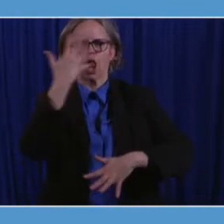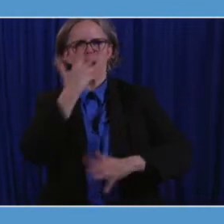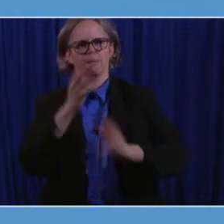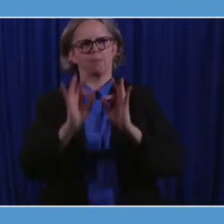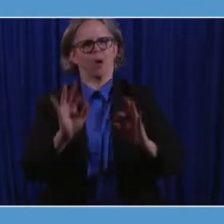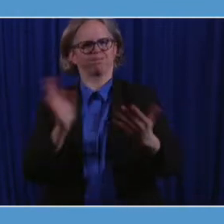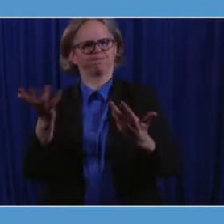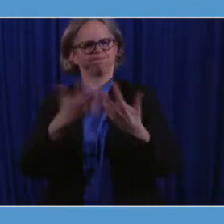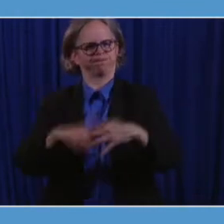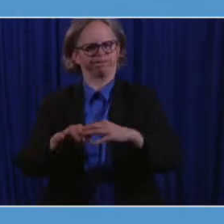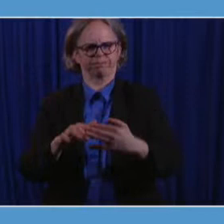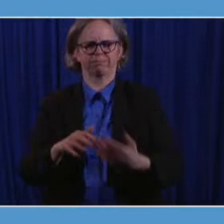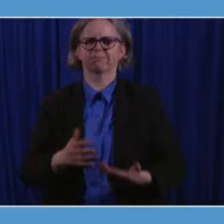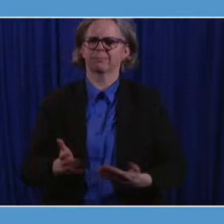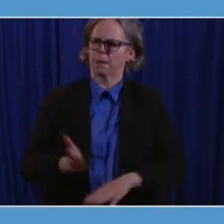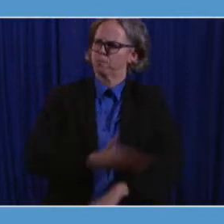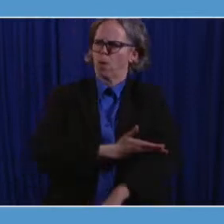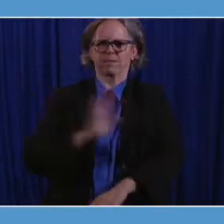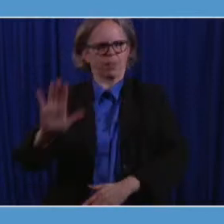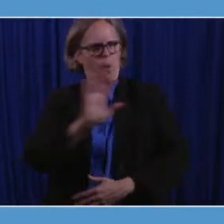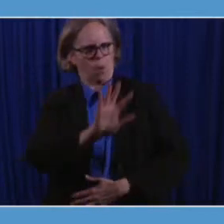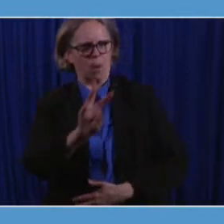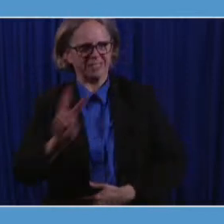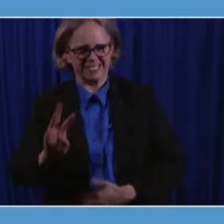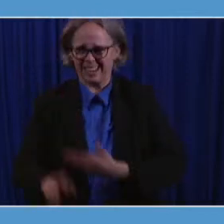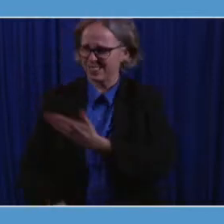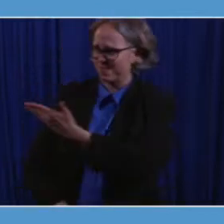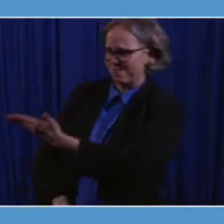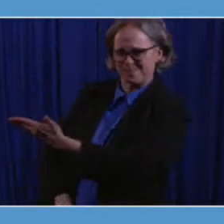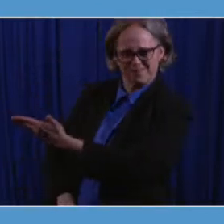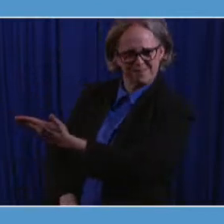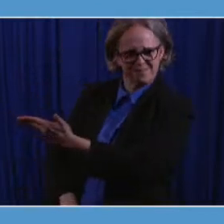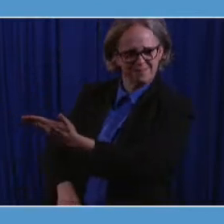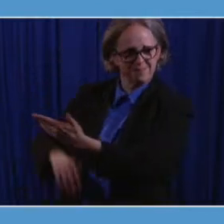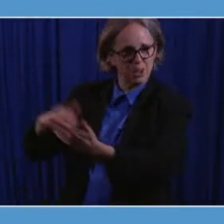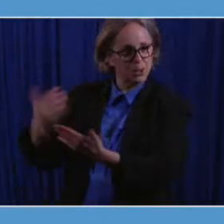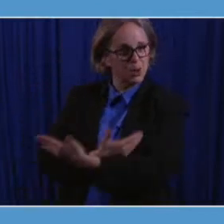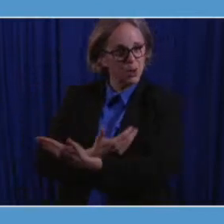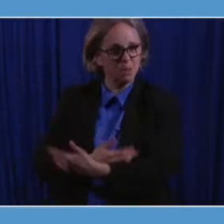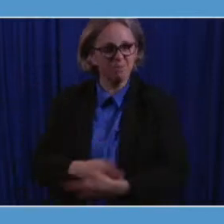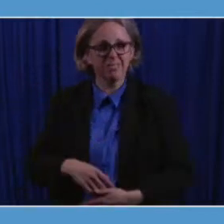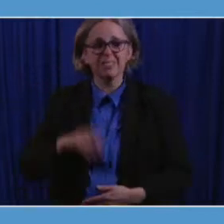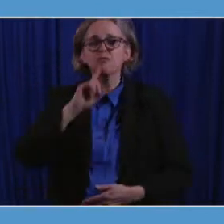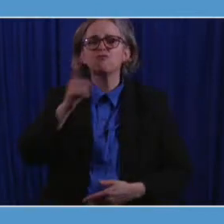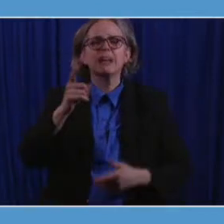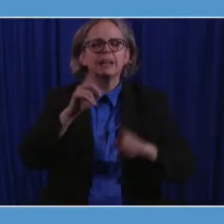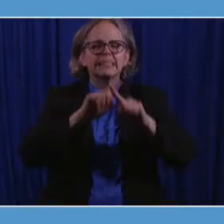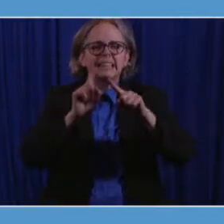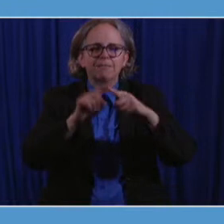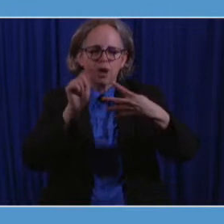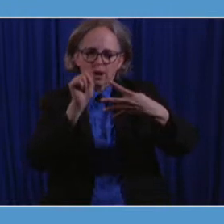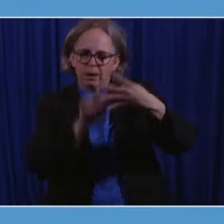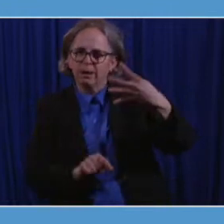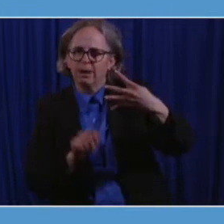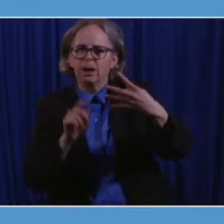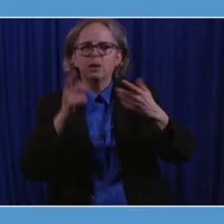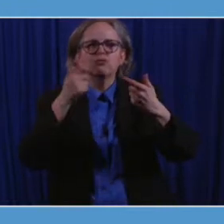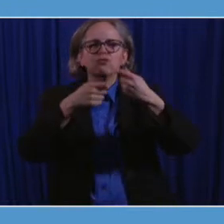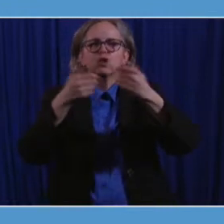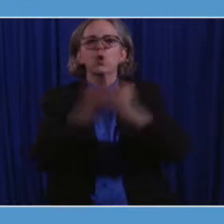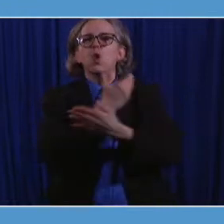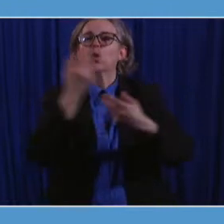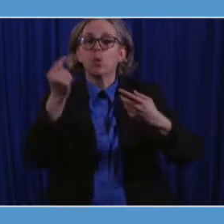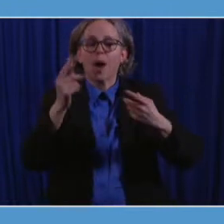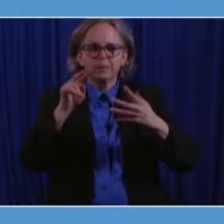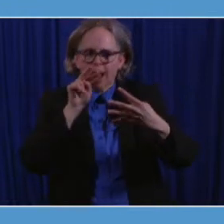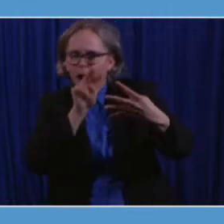customers. And there are 4 basic features that I want to highlight. I think some of you saw the video here, if